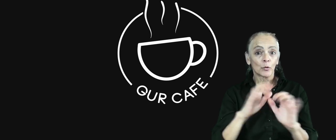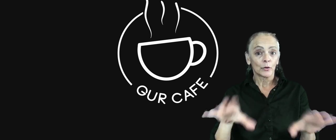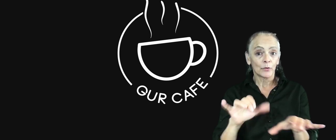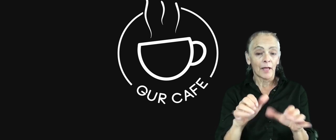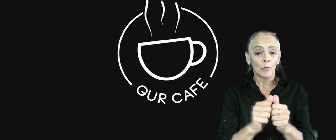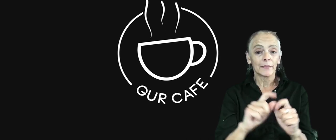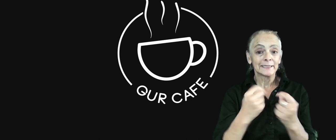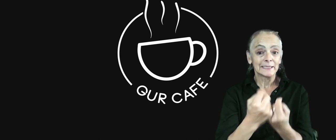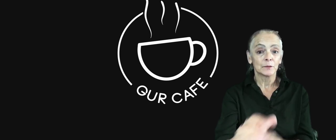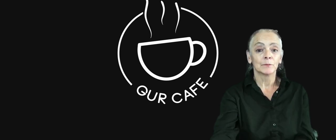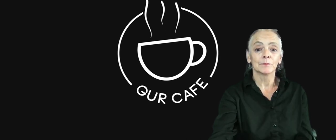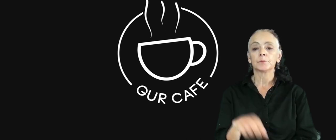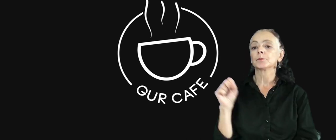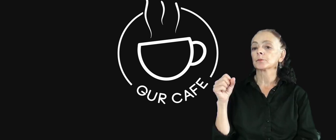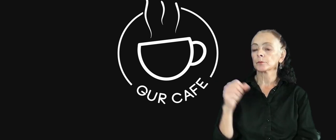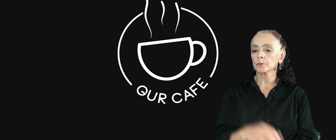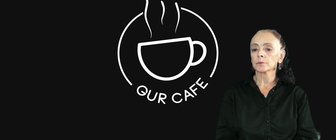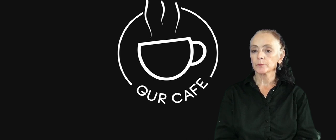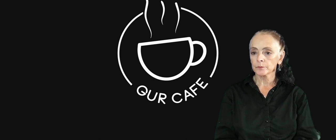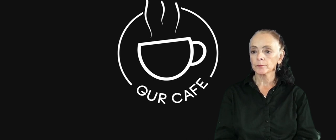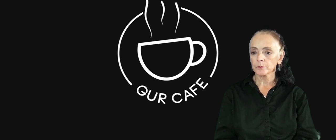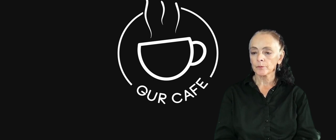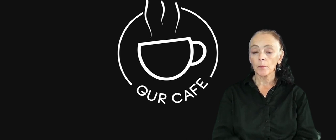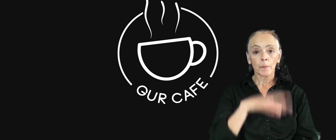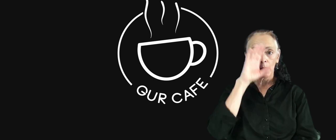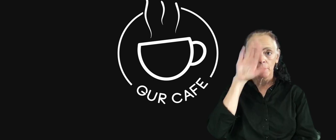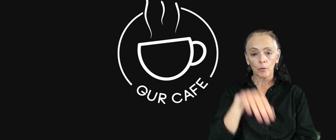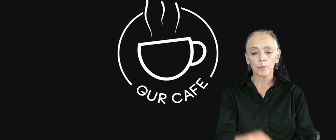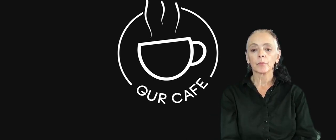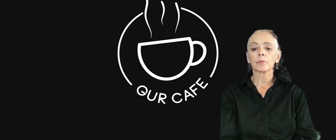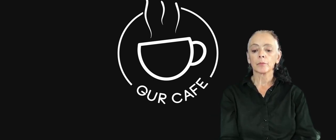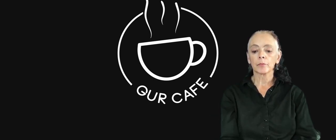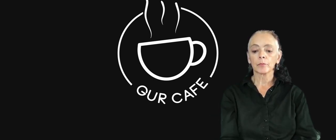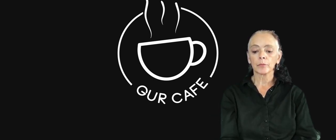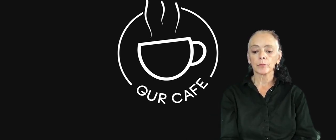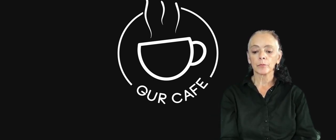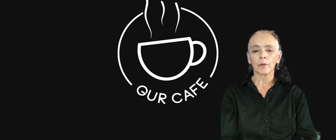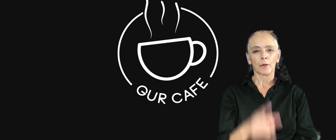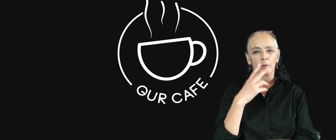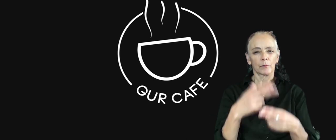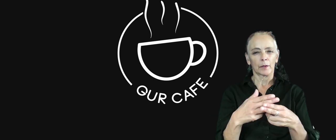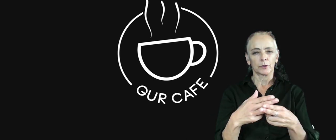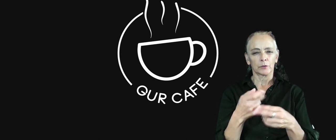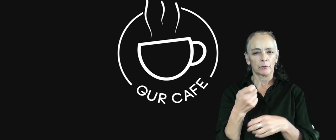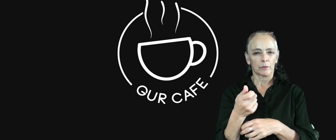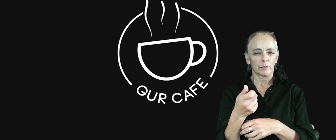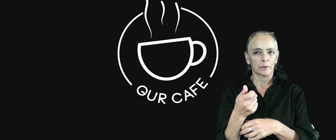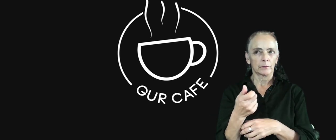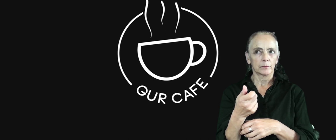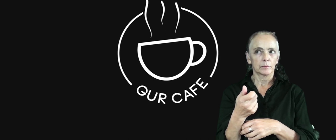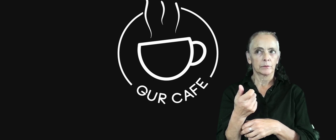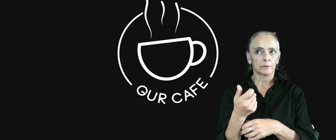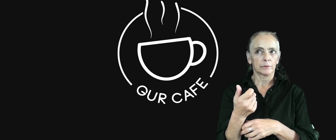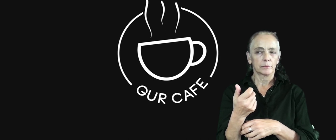with our teams? Mm-hmm. You know, I mean, you hinted a little of it, I think,